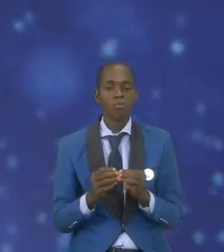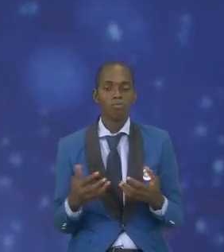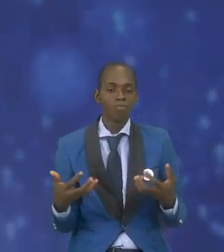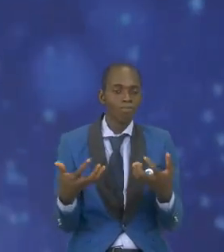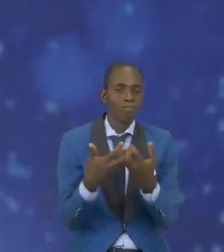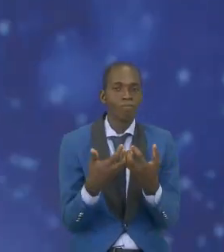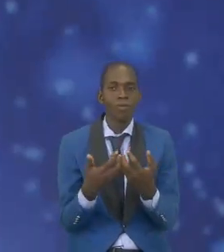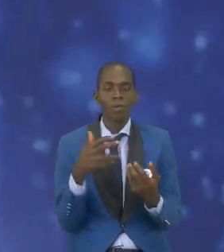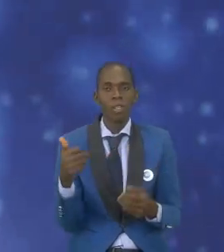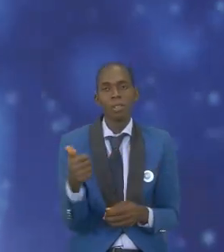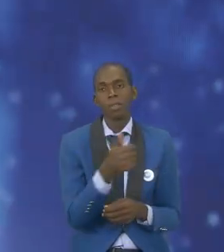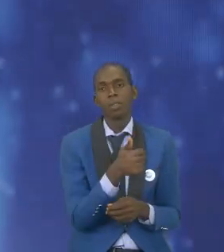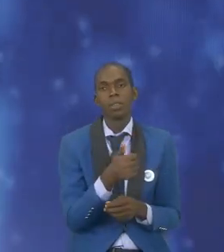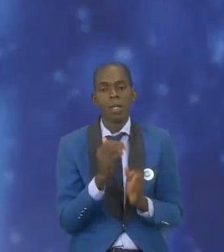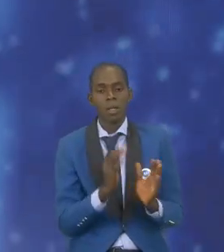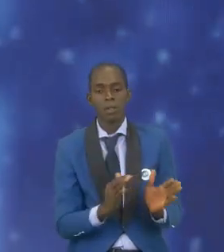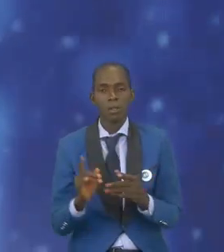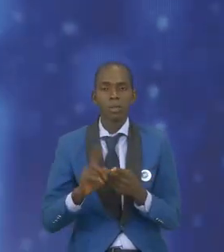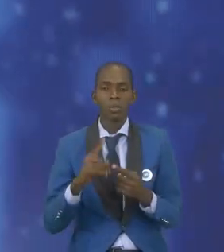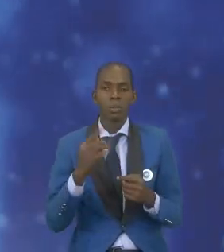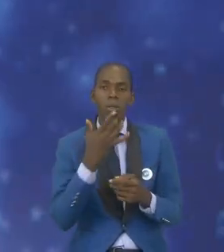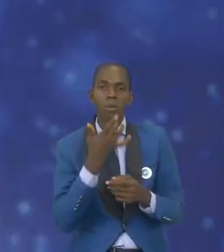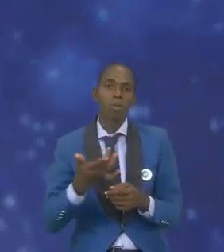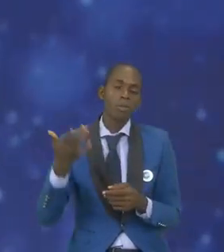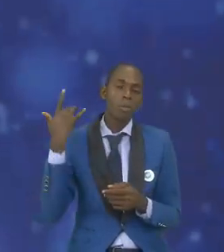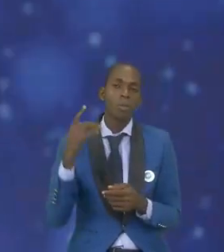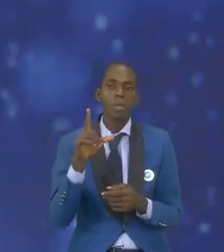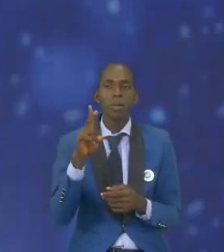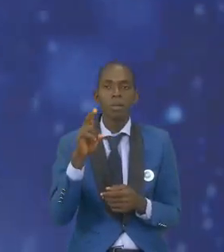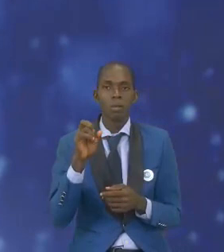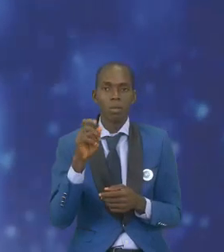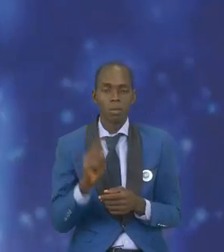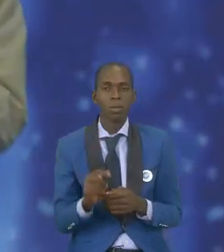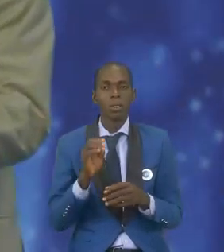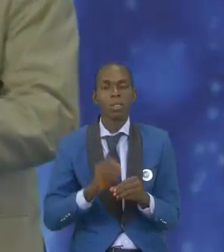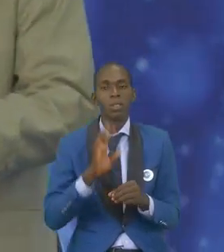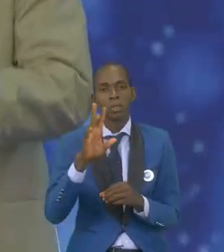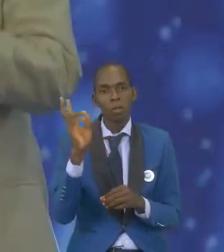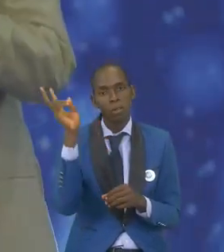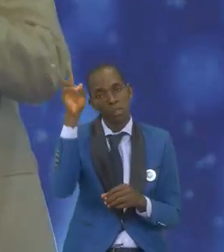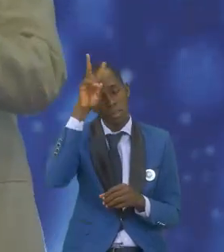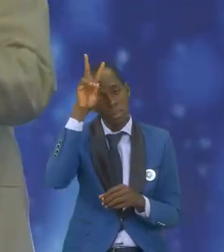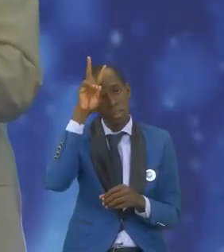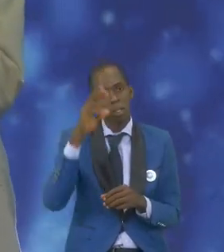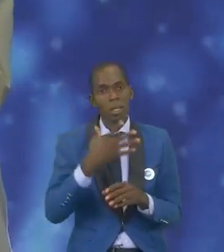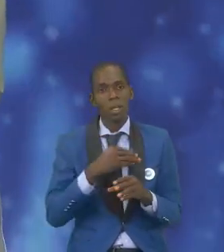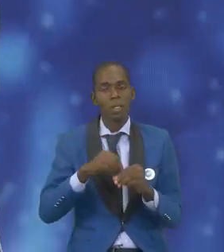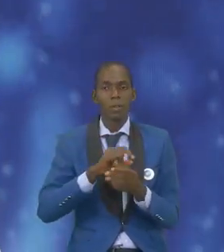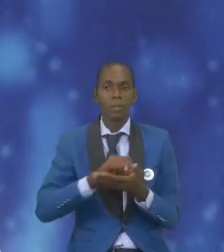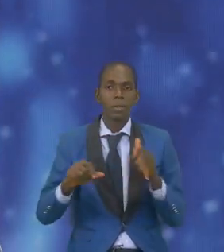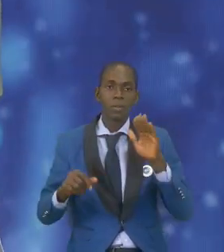yourselves according to the former laws in your ignorance. In verse 15, but as